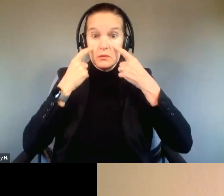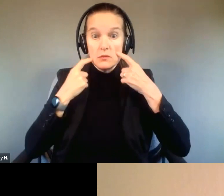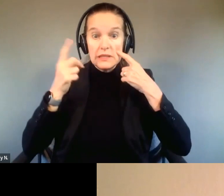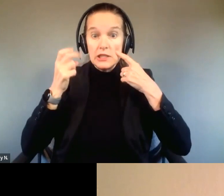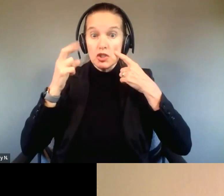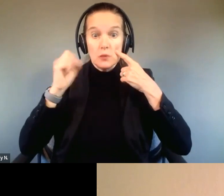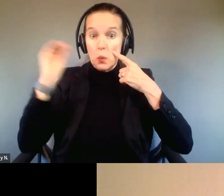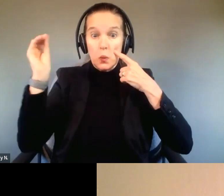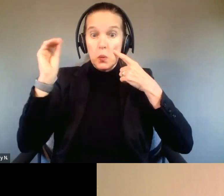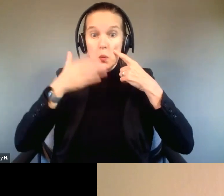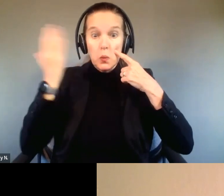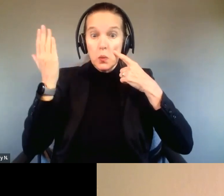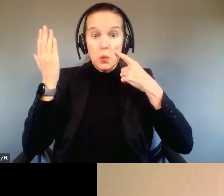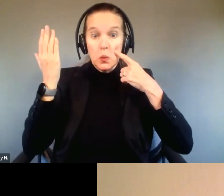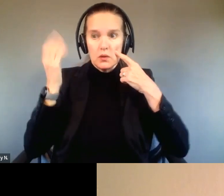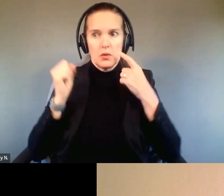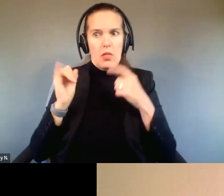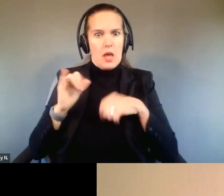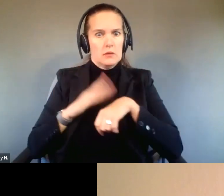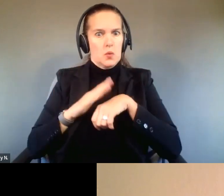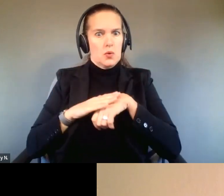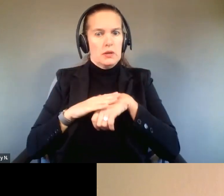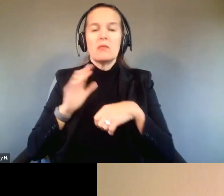And you know, those are warning signs. The other one is